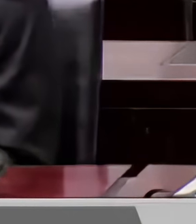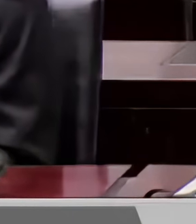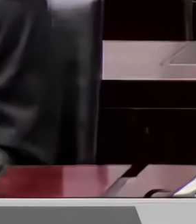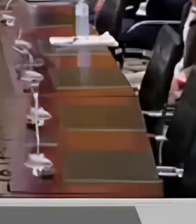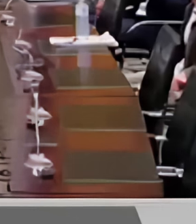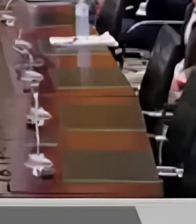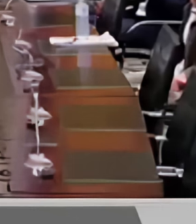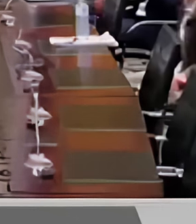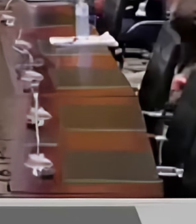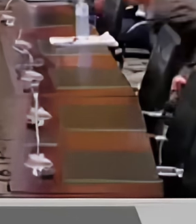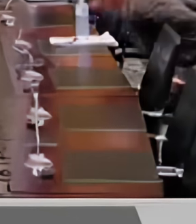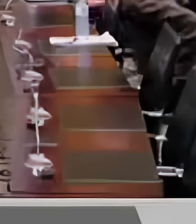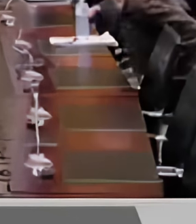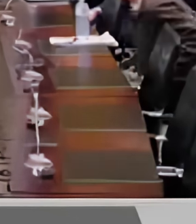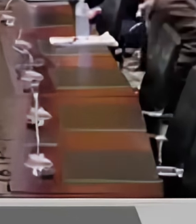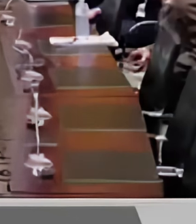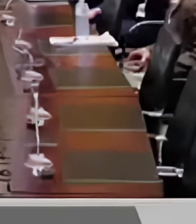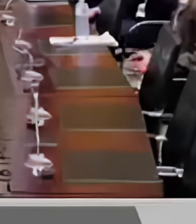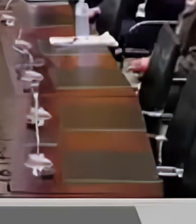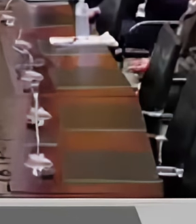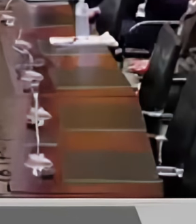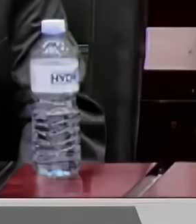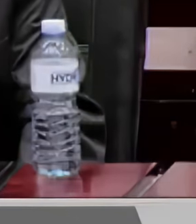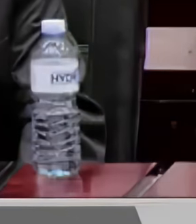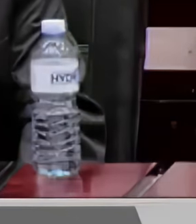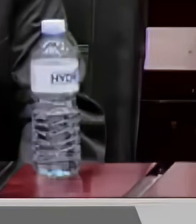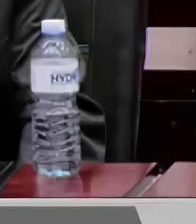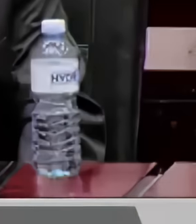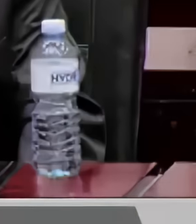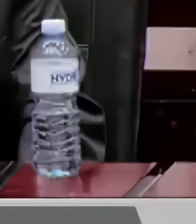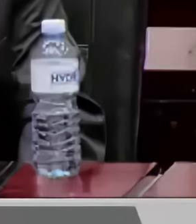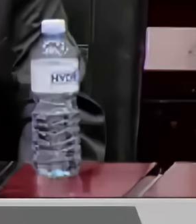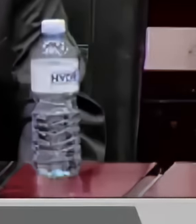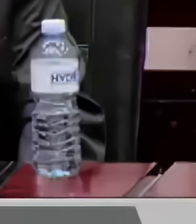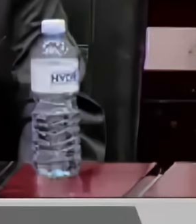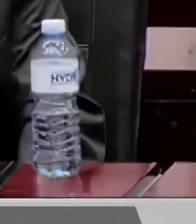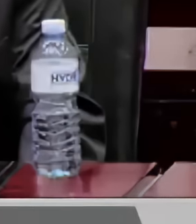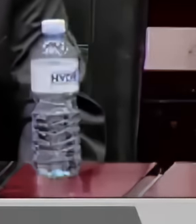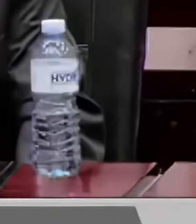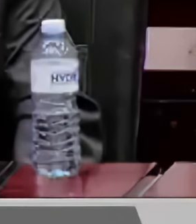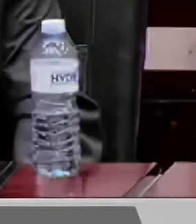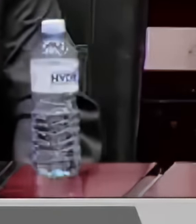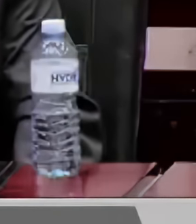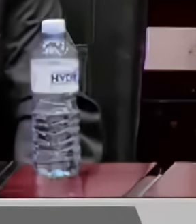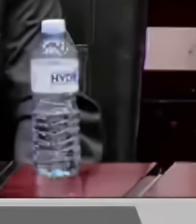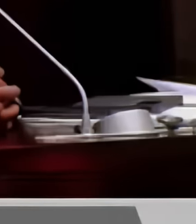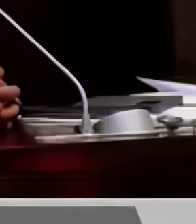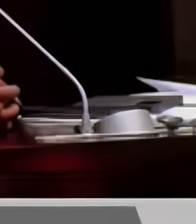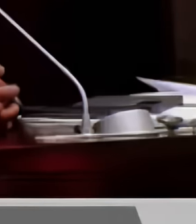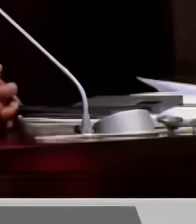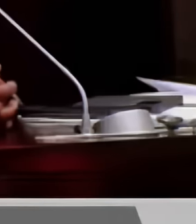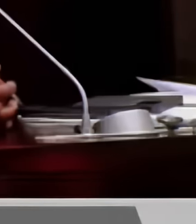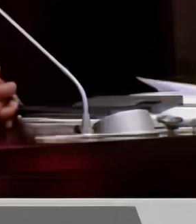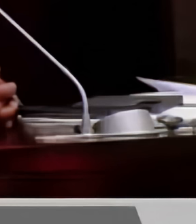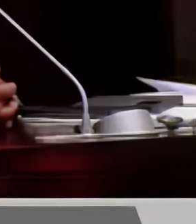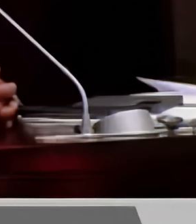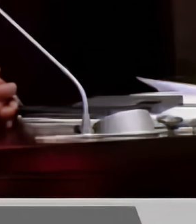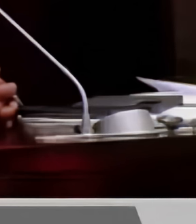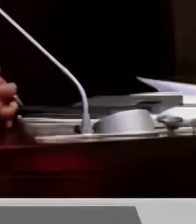a signature. We cannot get to the bottom of this if we don't have Paul O'Sullivan and we don't have Brown